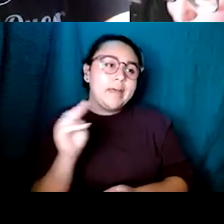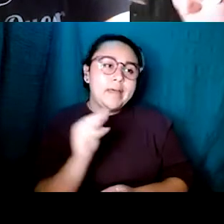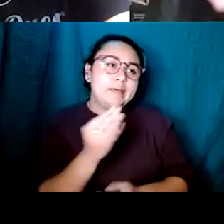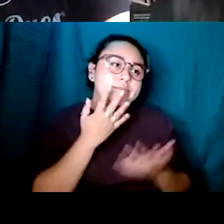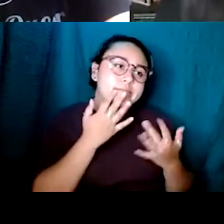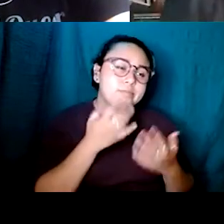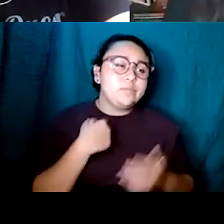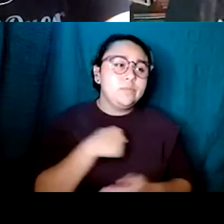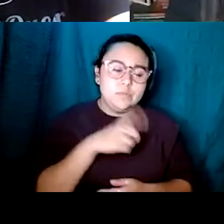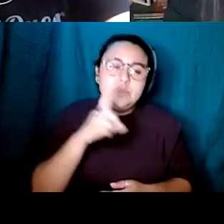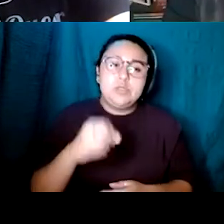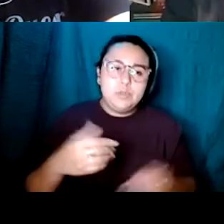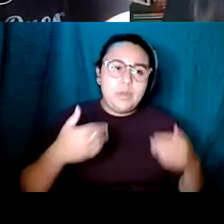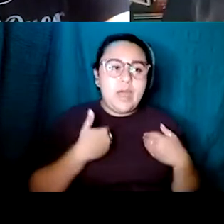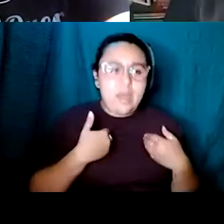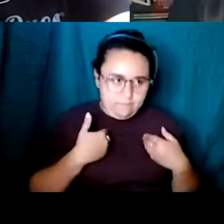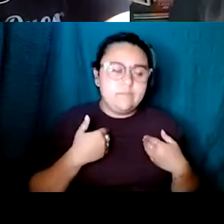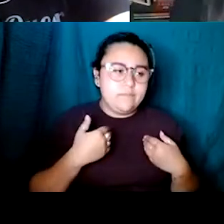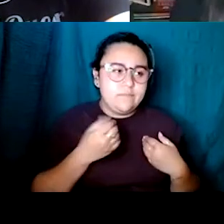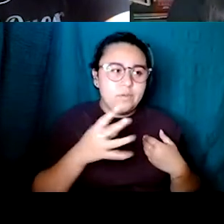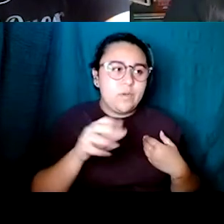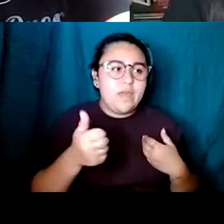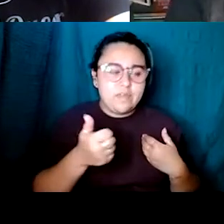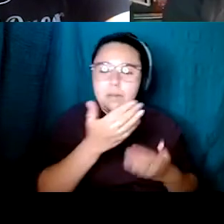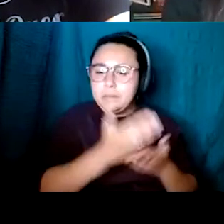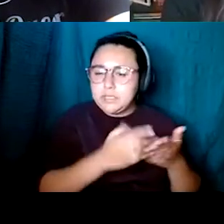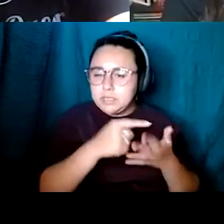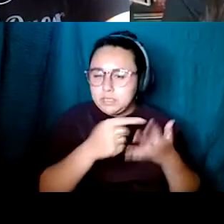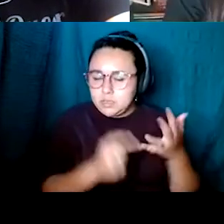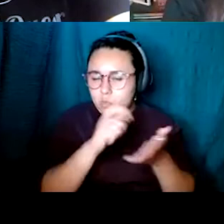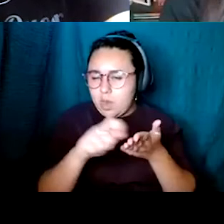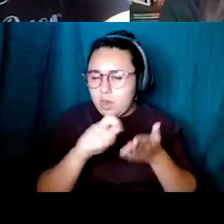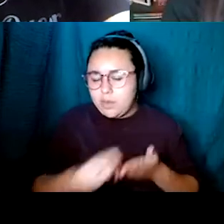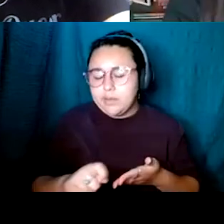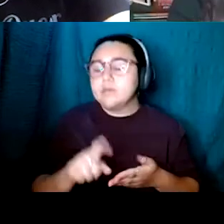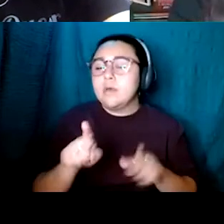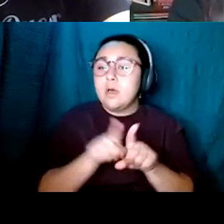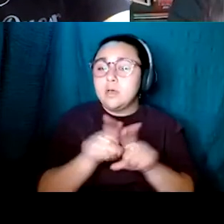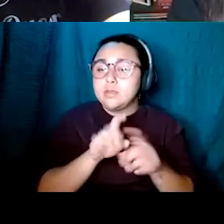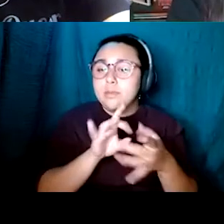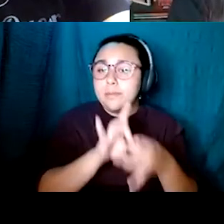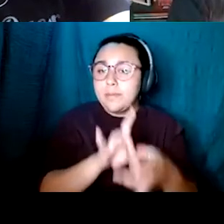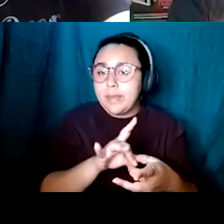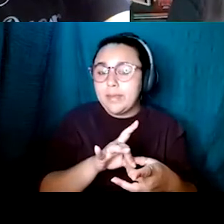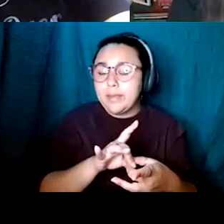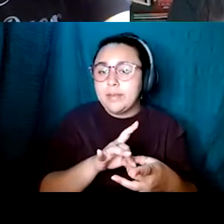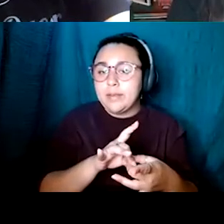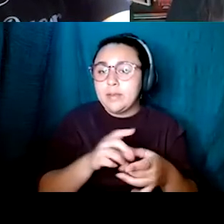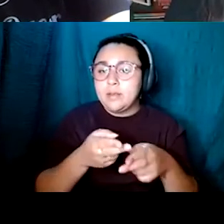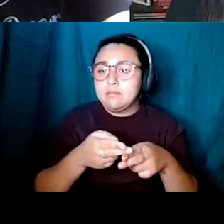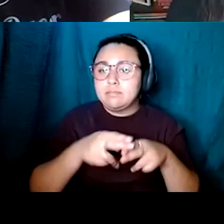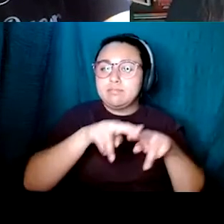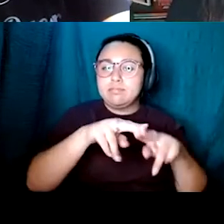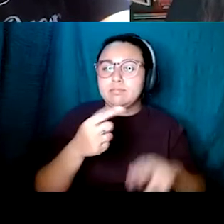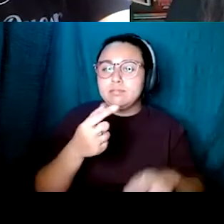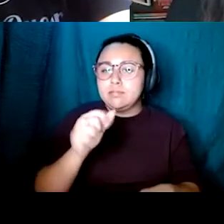We do have a couple other pieces that are also about gaining and fetish in